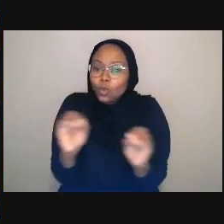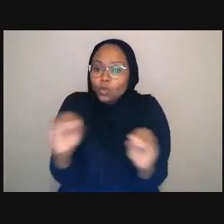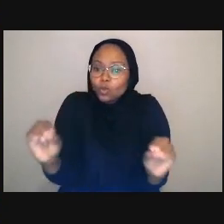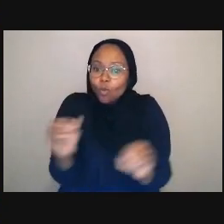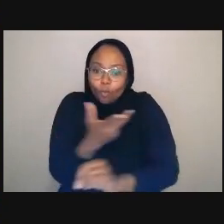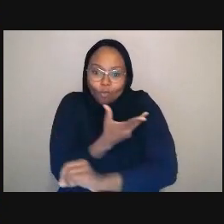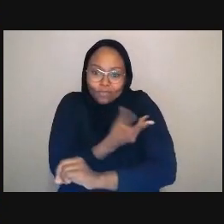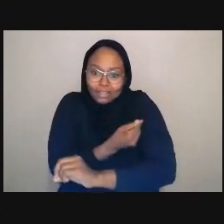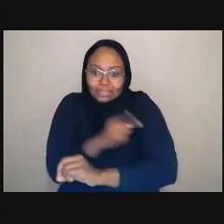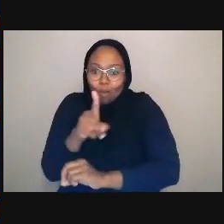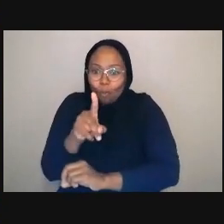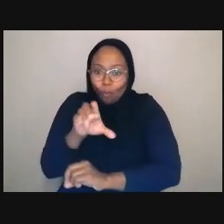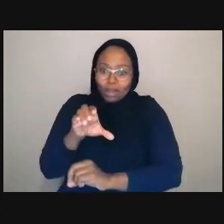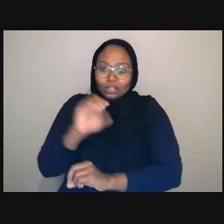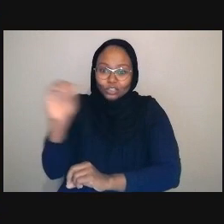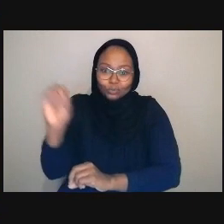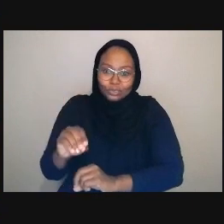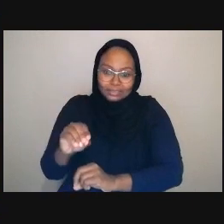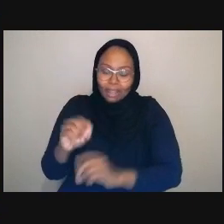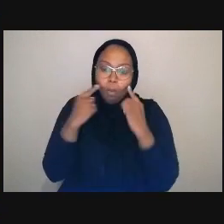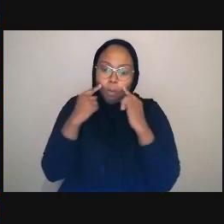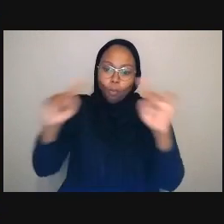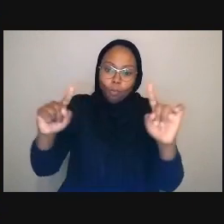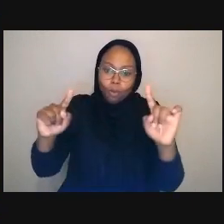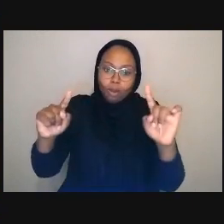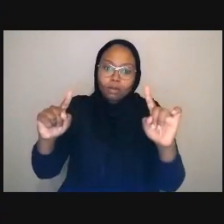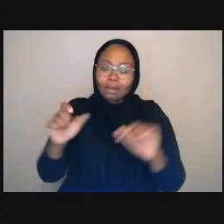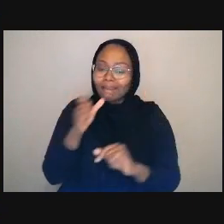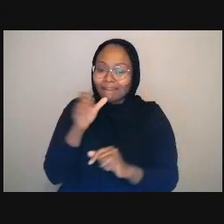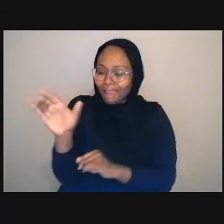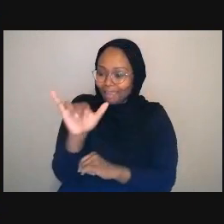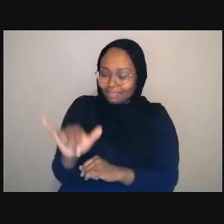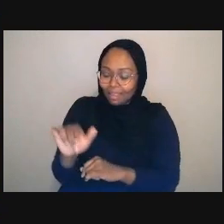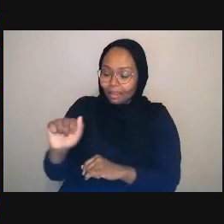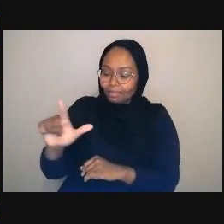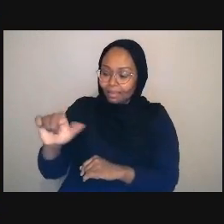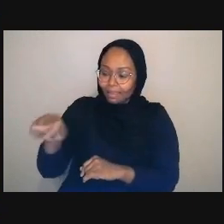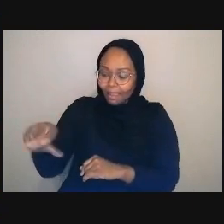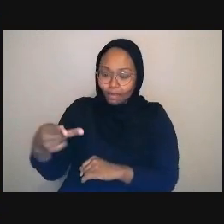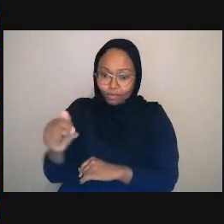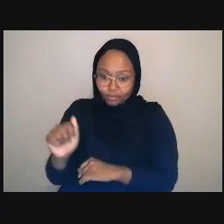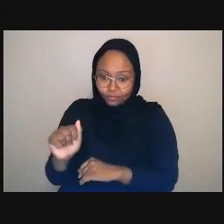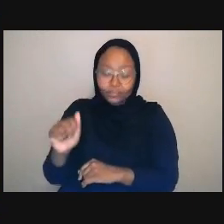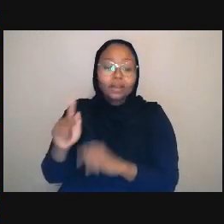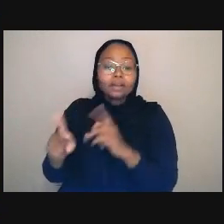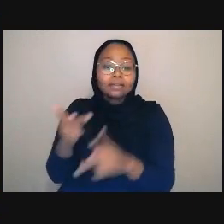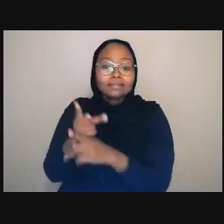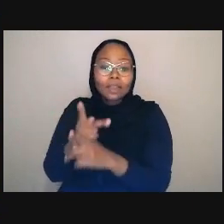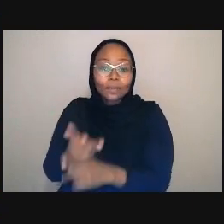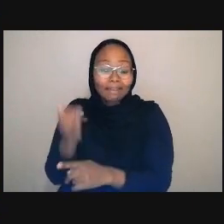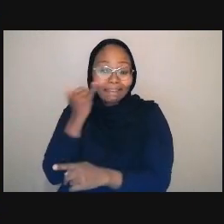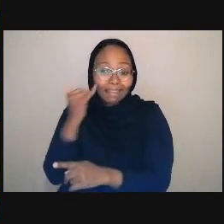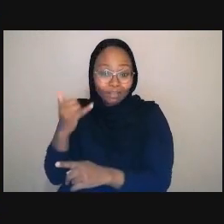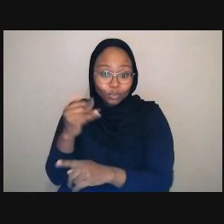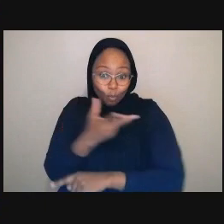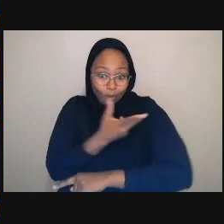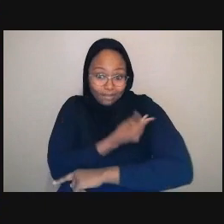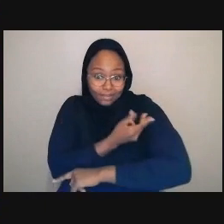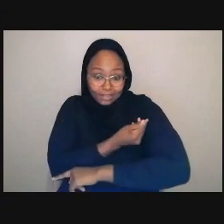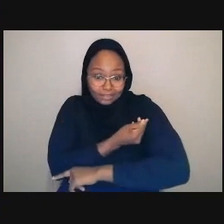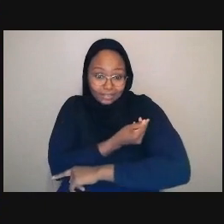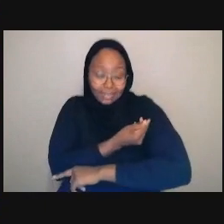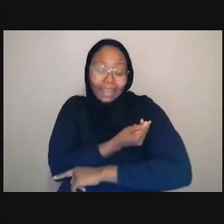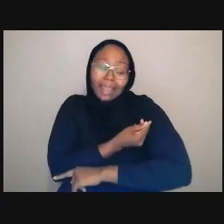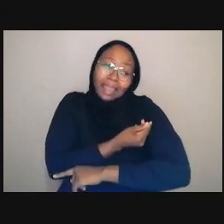effective, that unlike the alpha variant, if you are vaccinated and get the